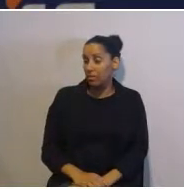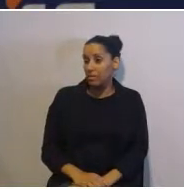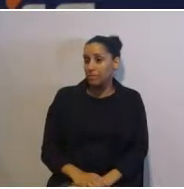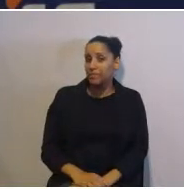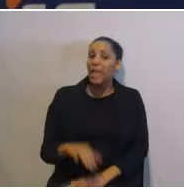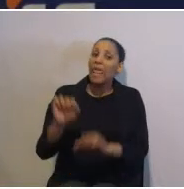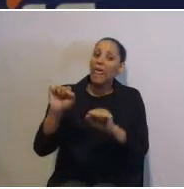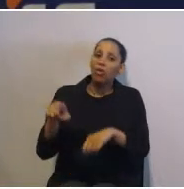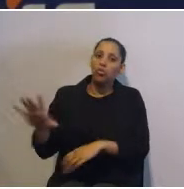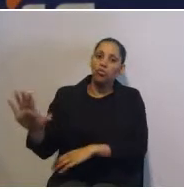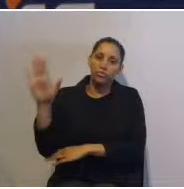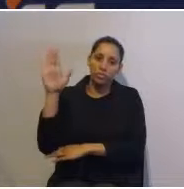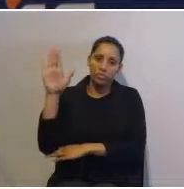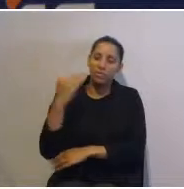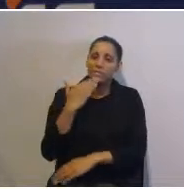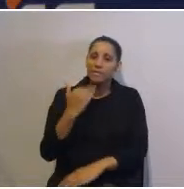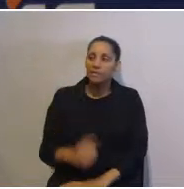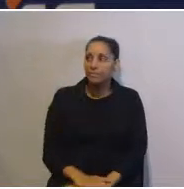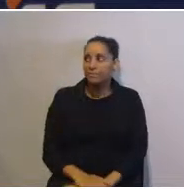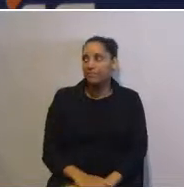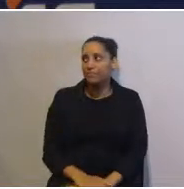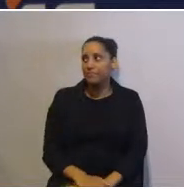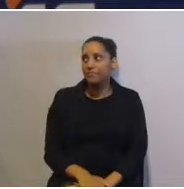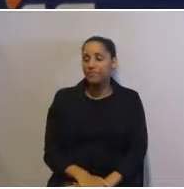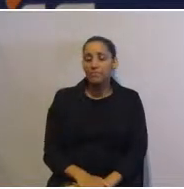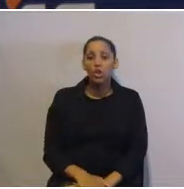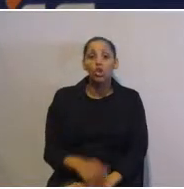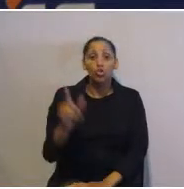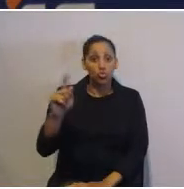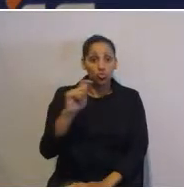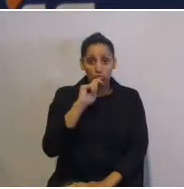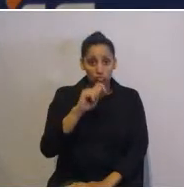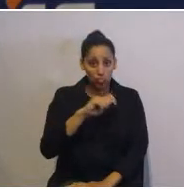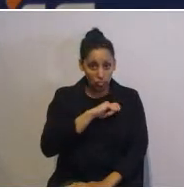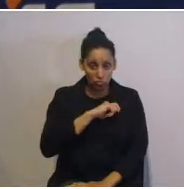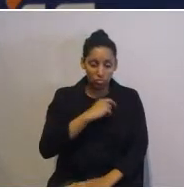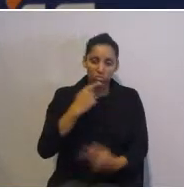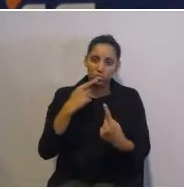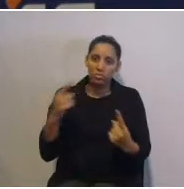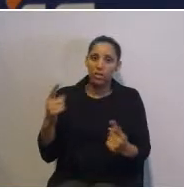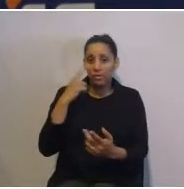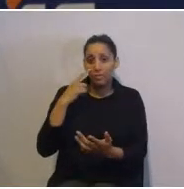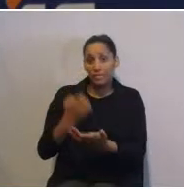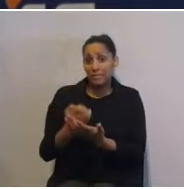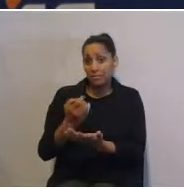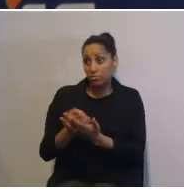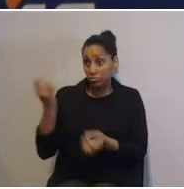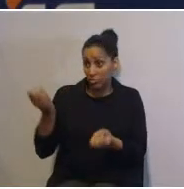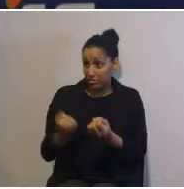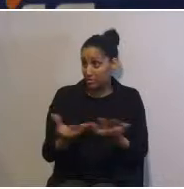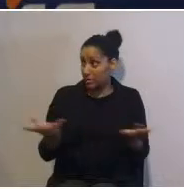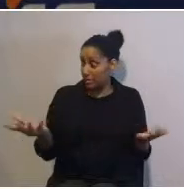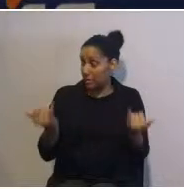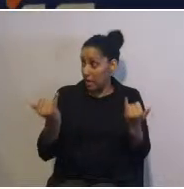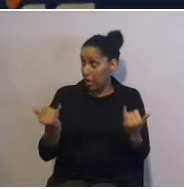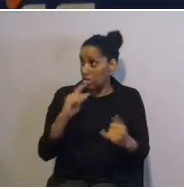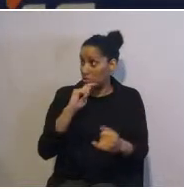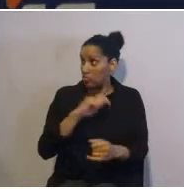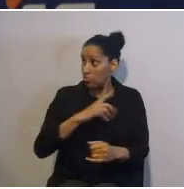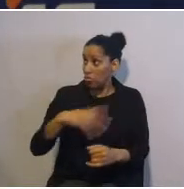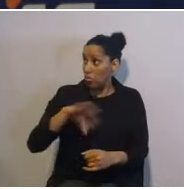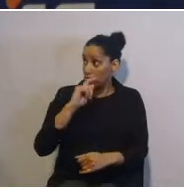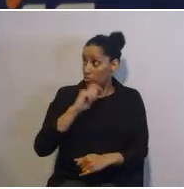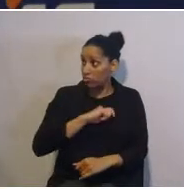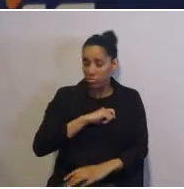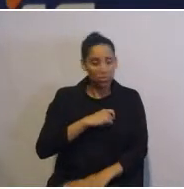May you please raise your right hand, Mama? Do you solemnly declare that the evidence you are going to give to this panel today is the truth and the whole